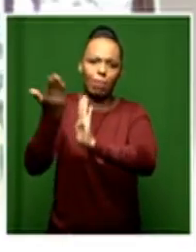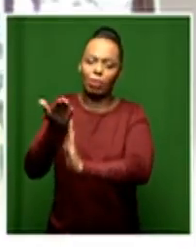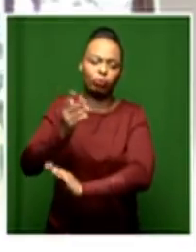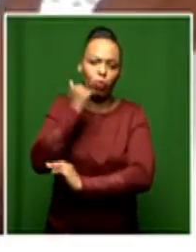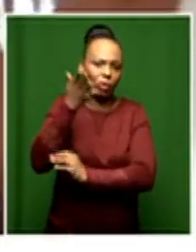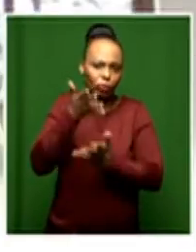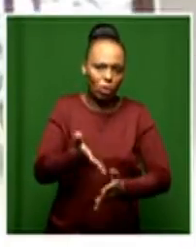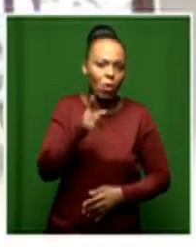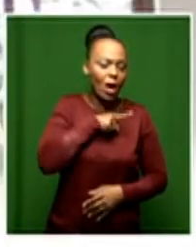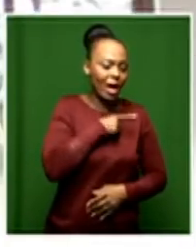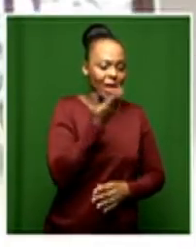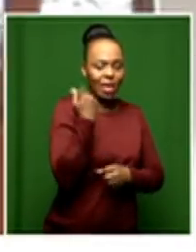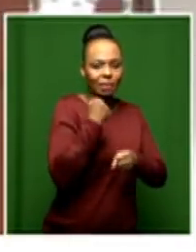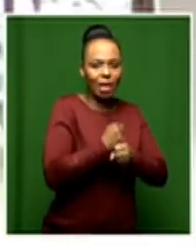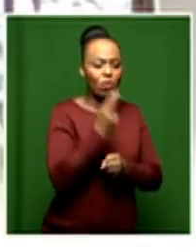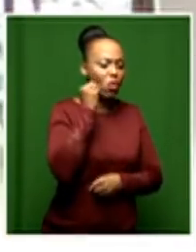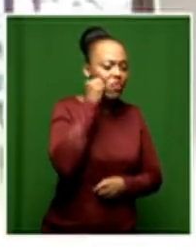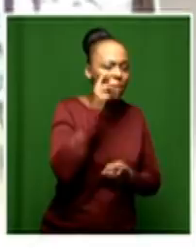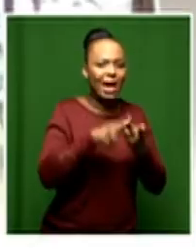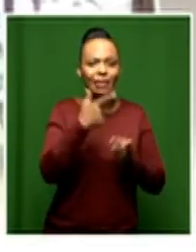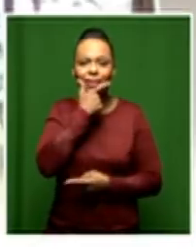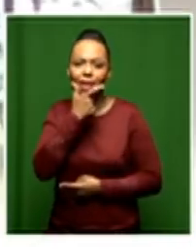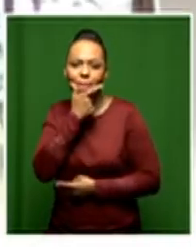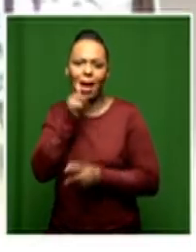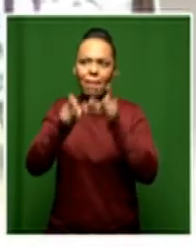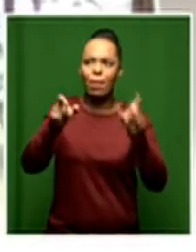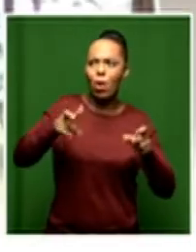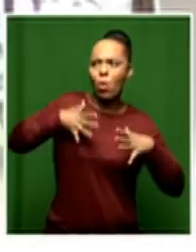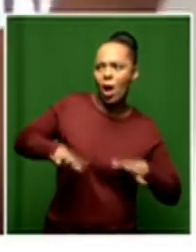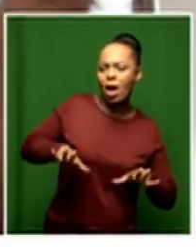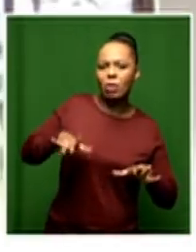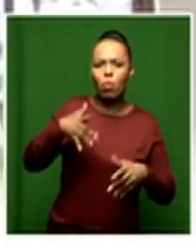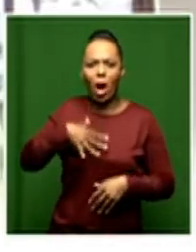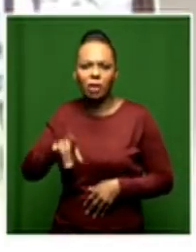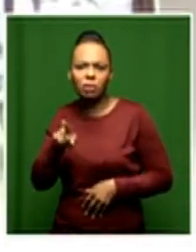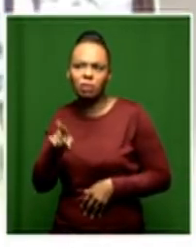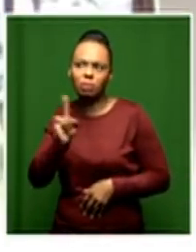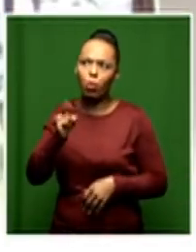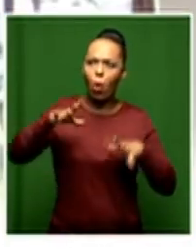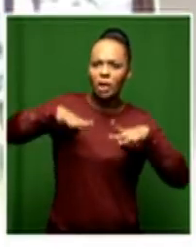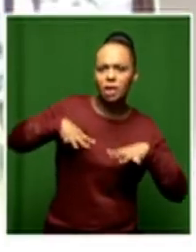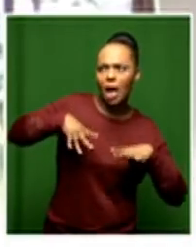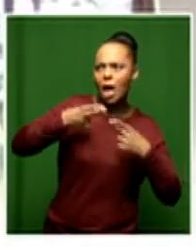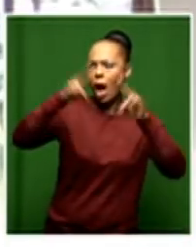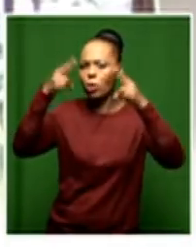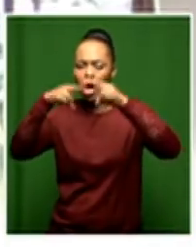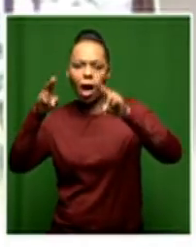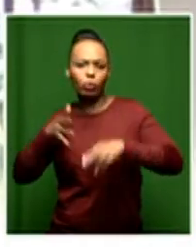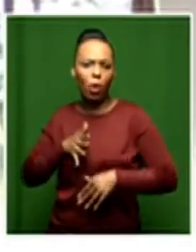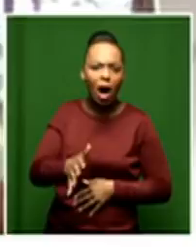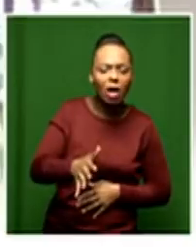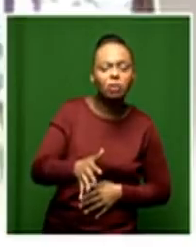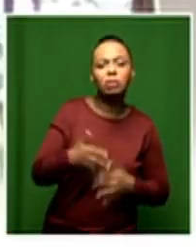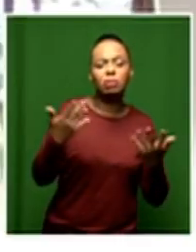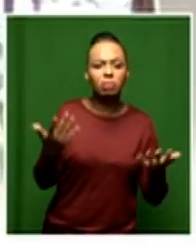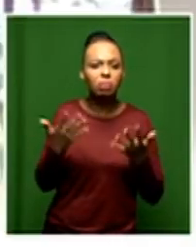last year, November, December, that everyone want to go on holidays, see the people that they have missed, yeah, and engage in